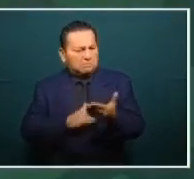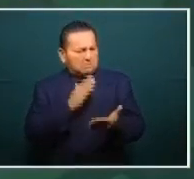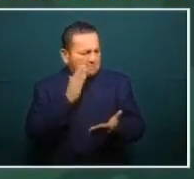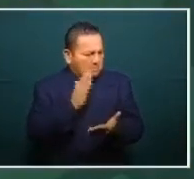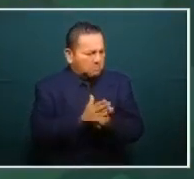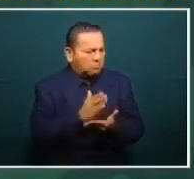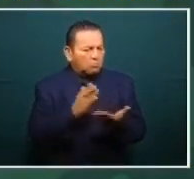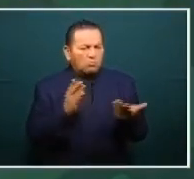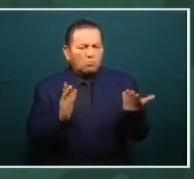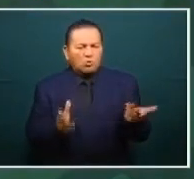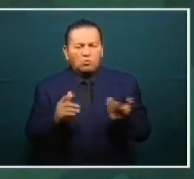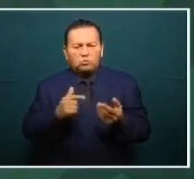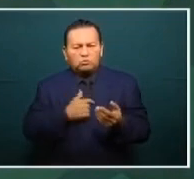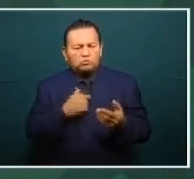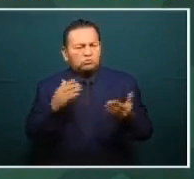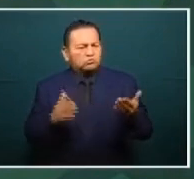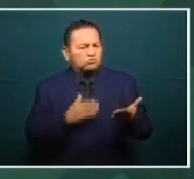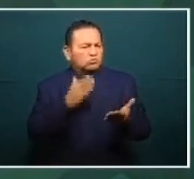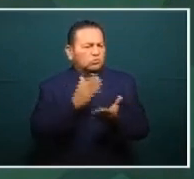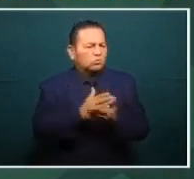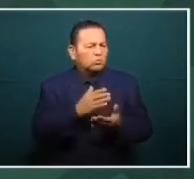10 to 15 days ago.